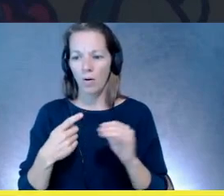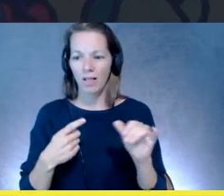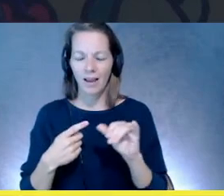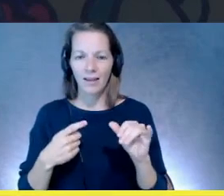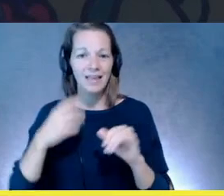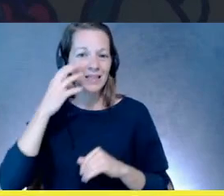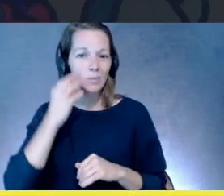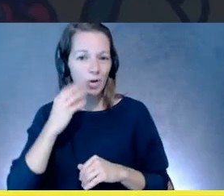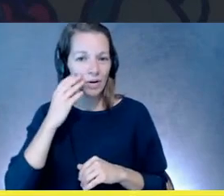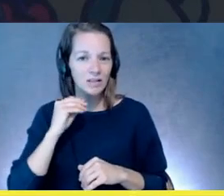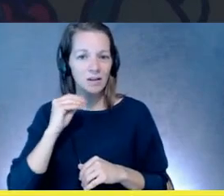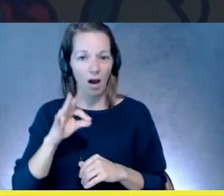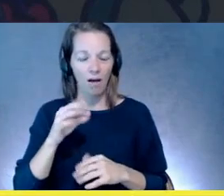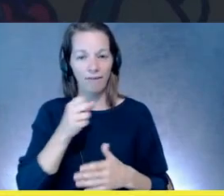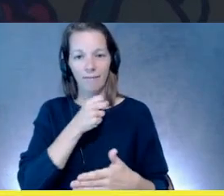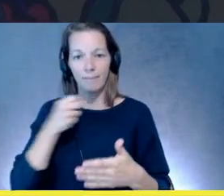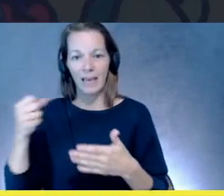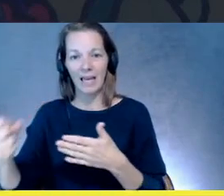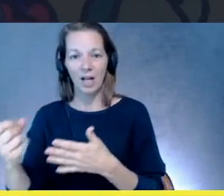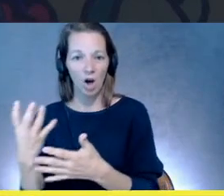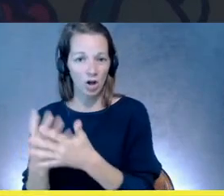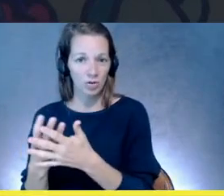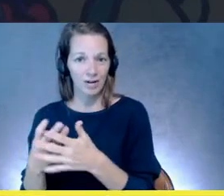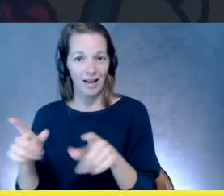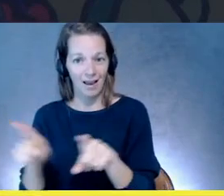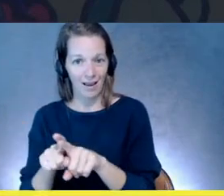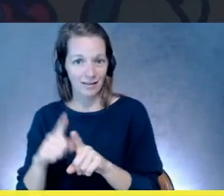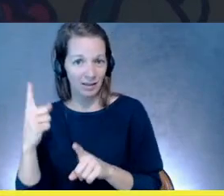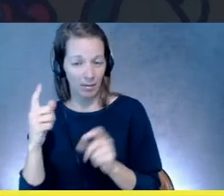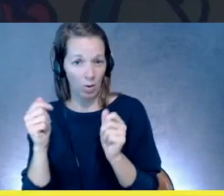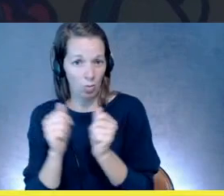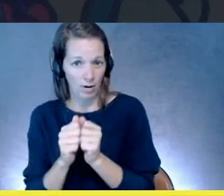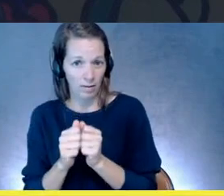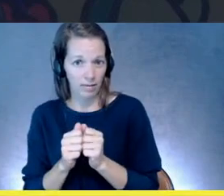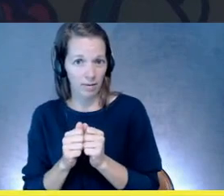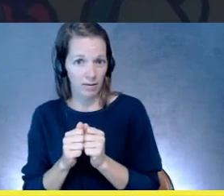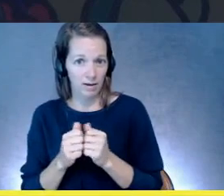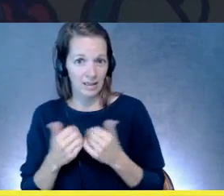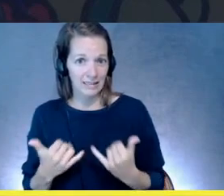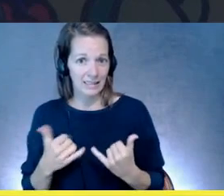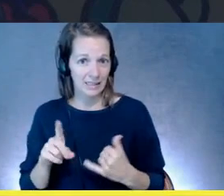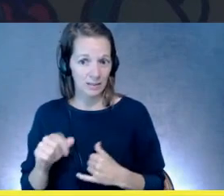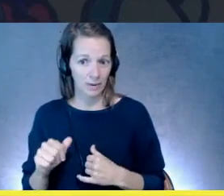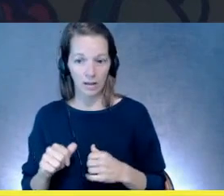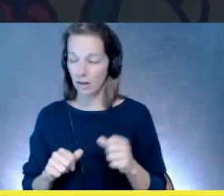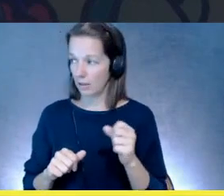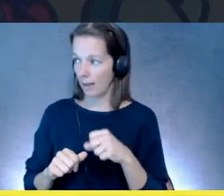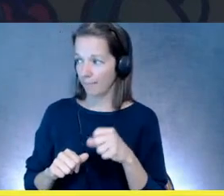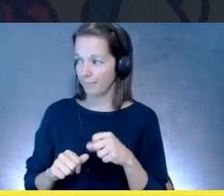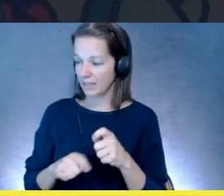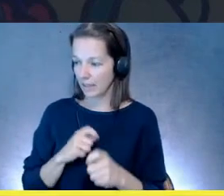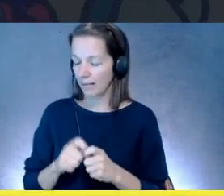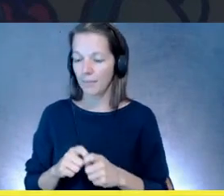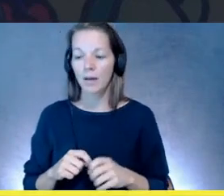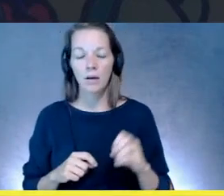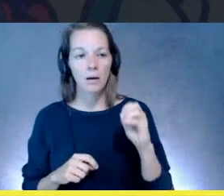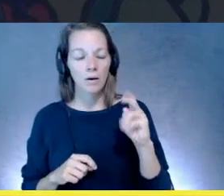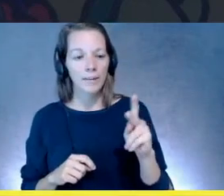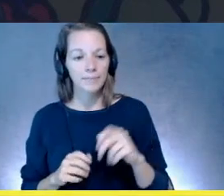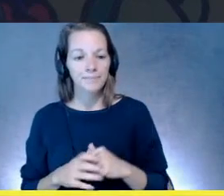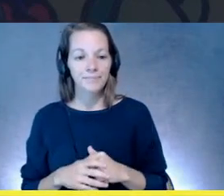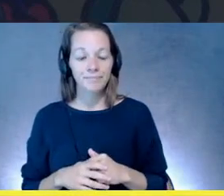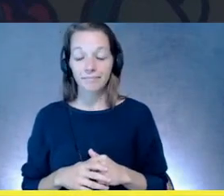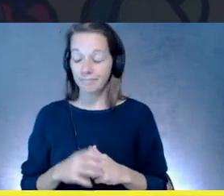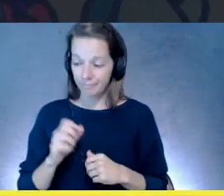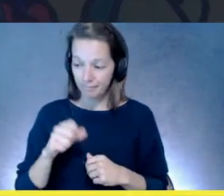of being incarcerated as someone with an existing disability? Is that? Yeah, exactly. Okay. Yeah. Happy. Thank you